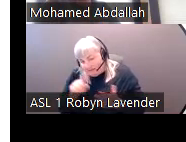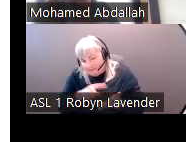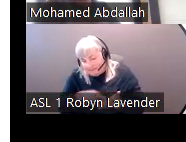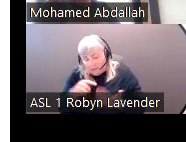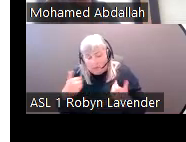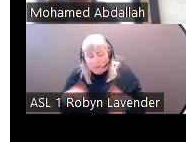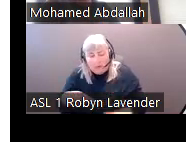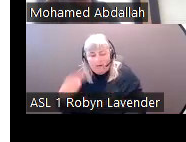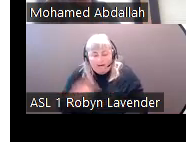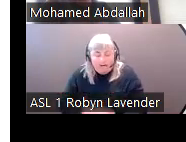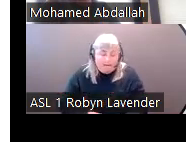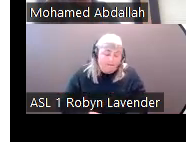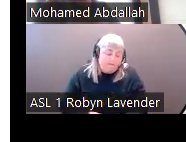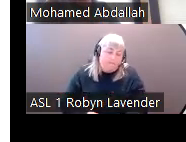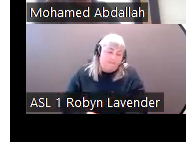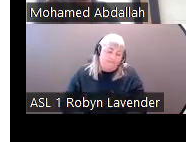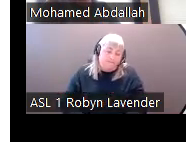high.